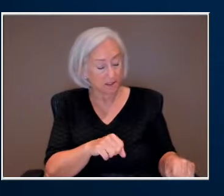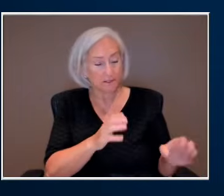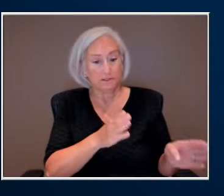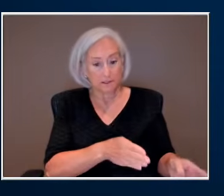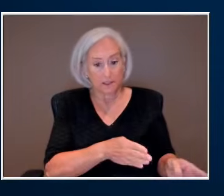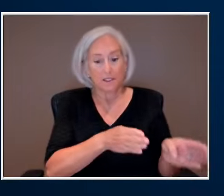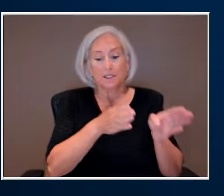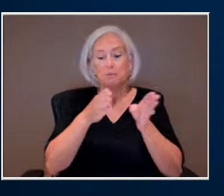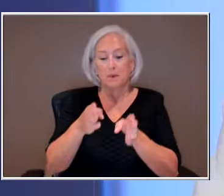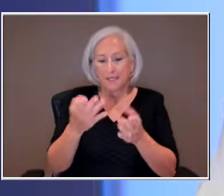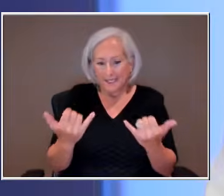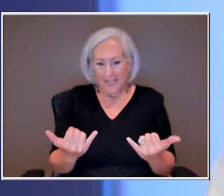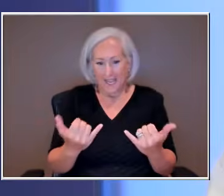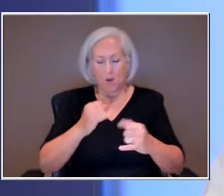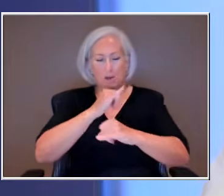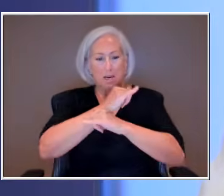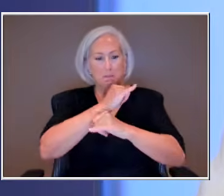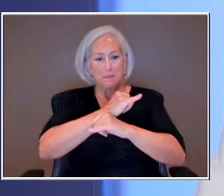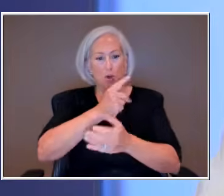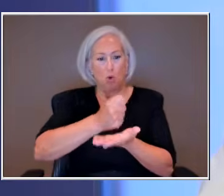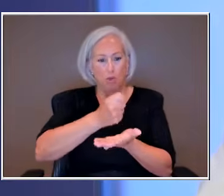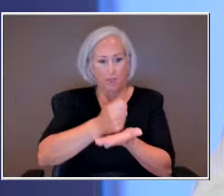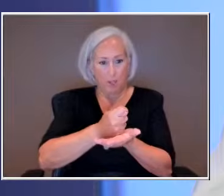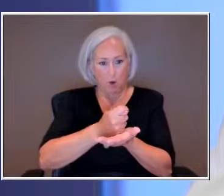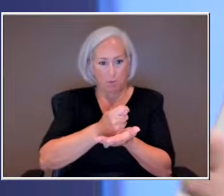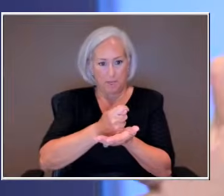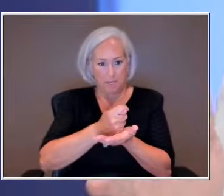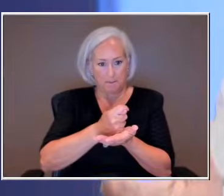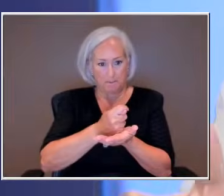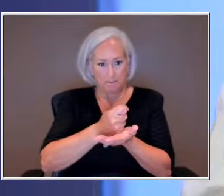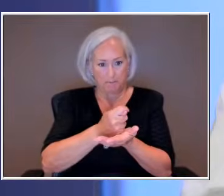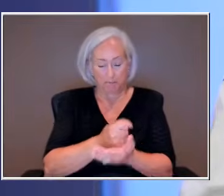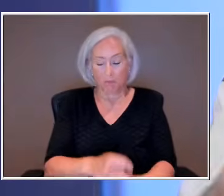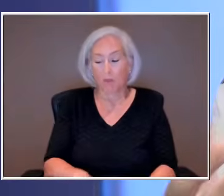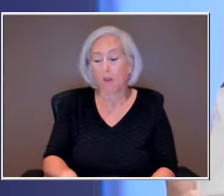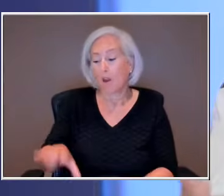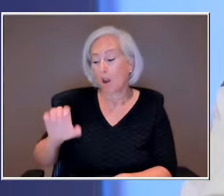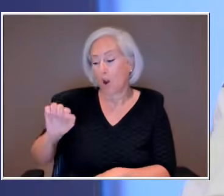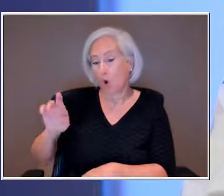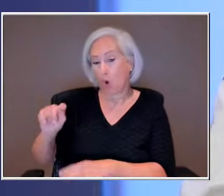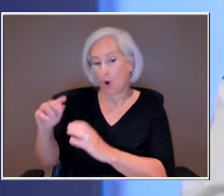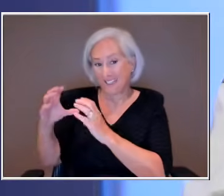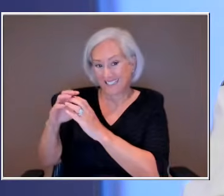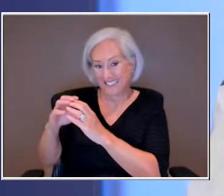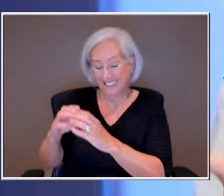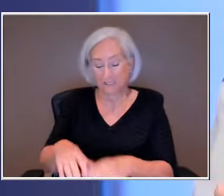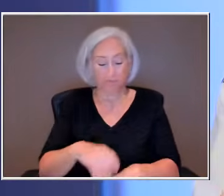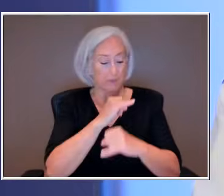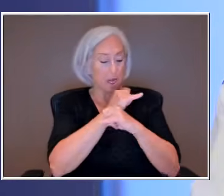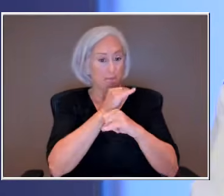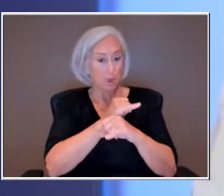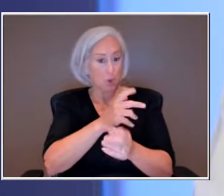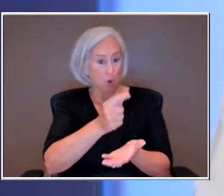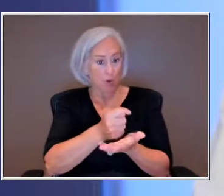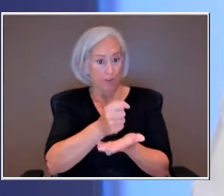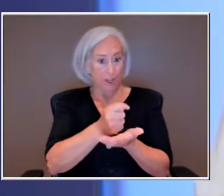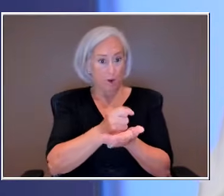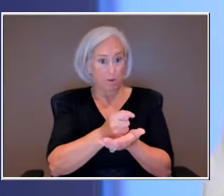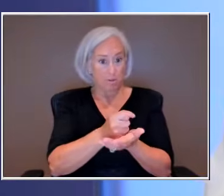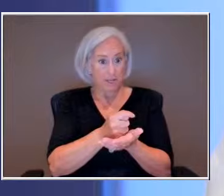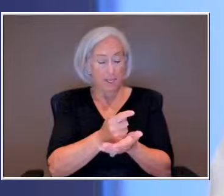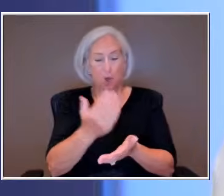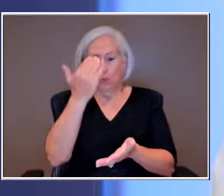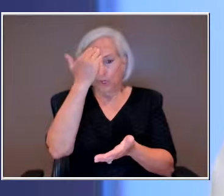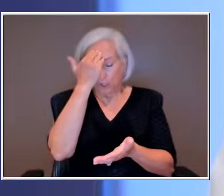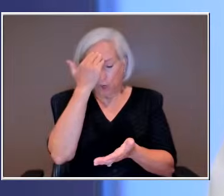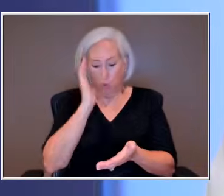the immunotherapy treatment. Now you're talking about CAR-T versus immunotherapy. Immunotherapy, generally, we found out that our immune system are strong enough